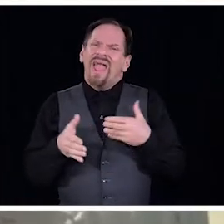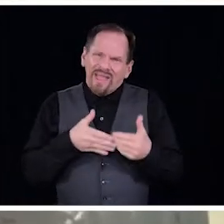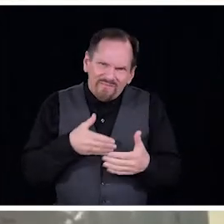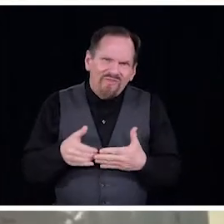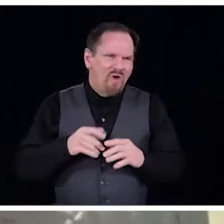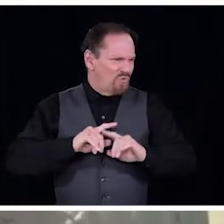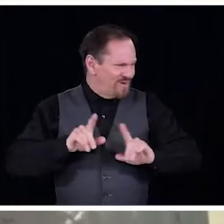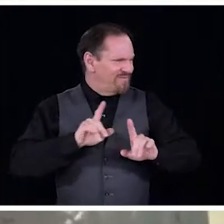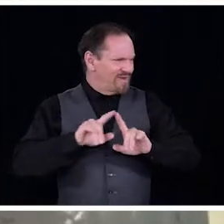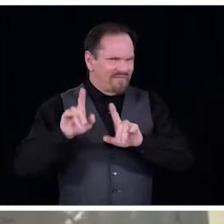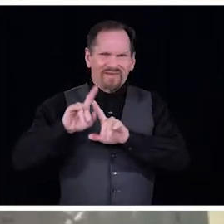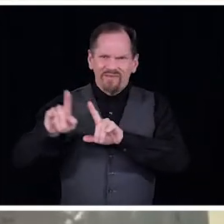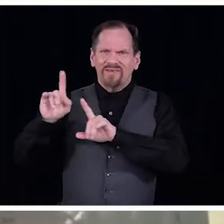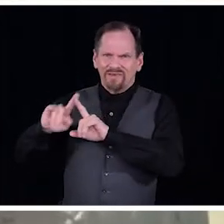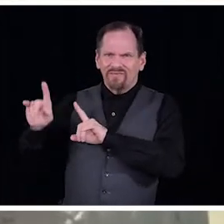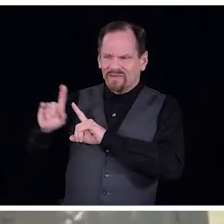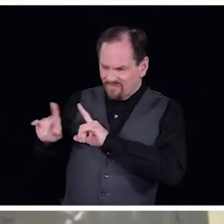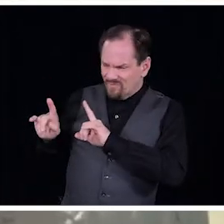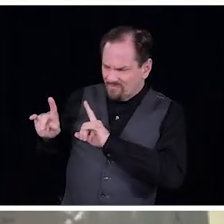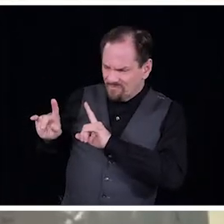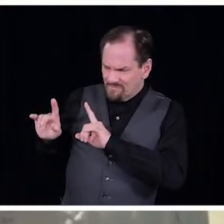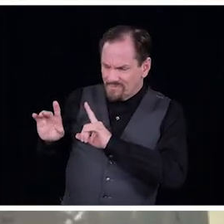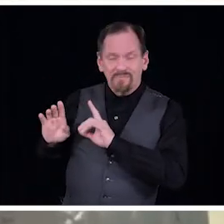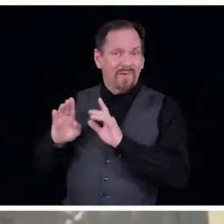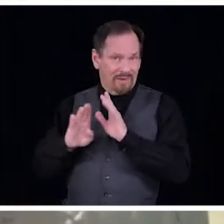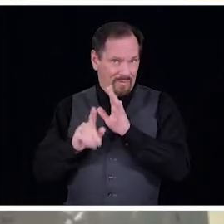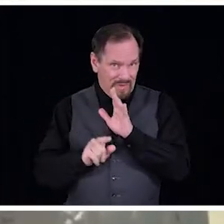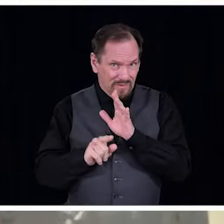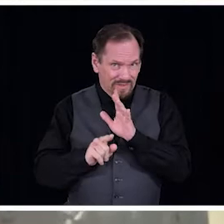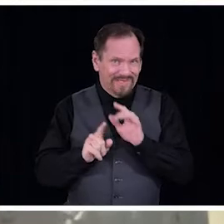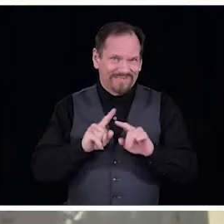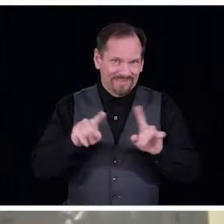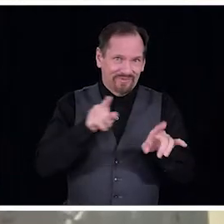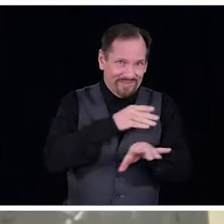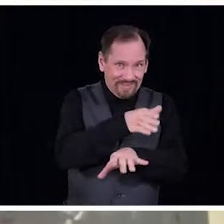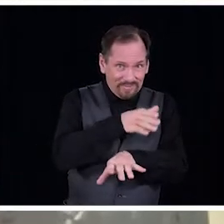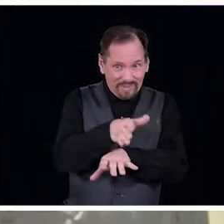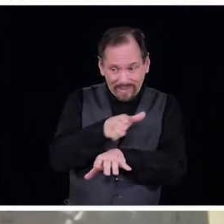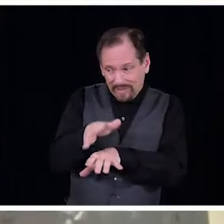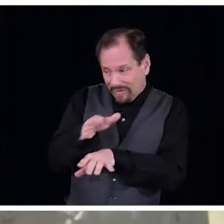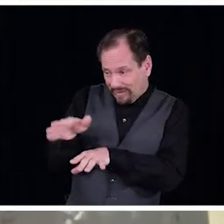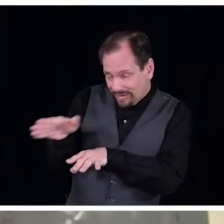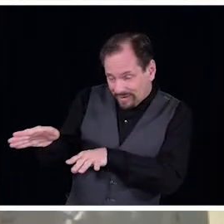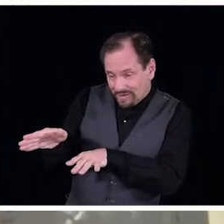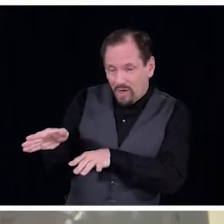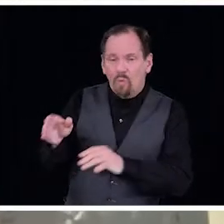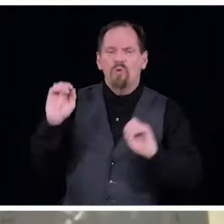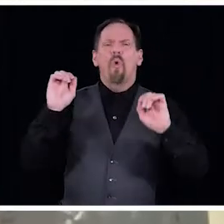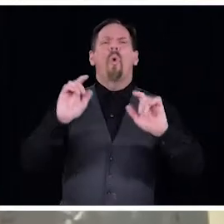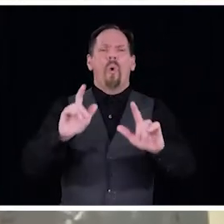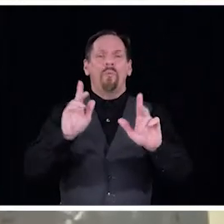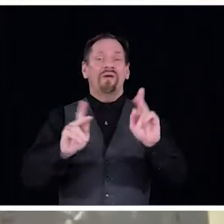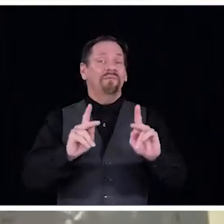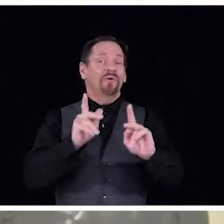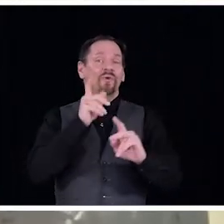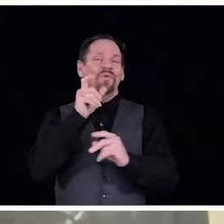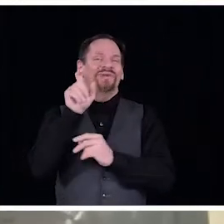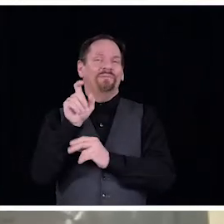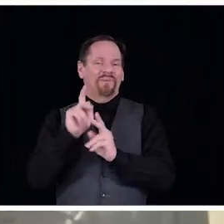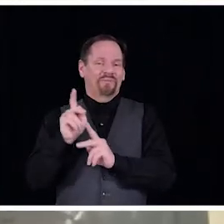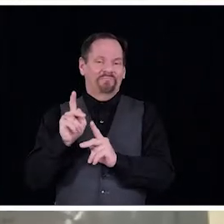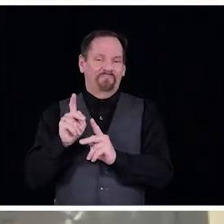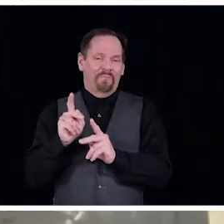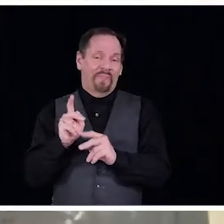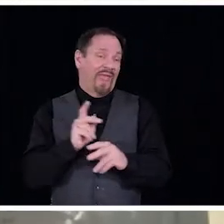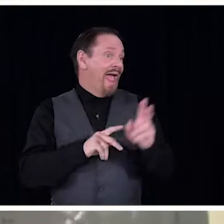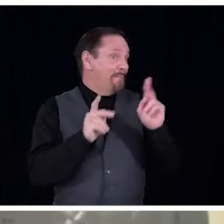from different backgrounds and disciplines, I have no doubt that we are all people who need people. And after all, people who need